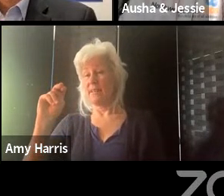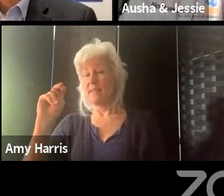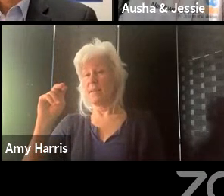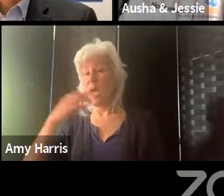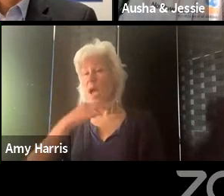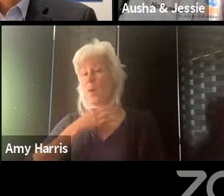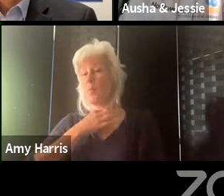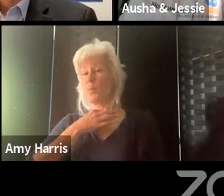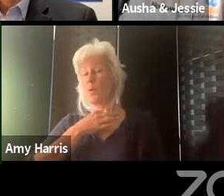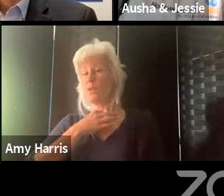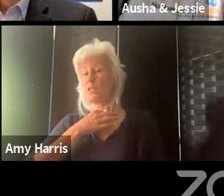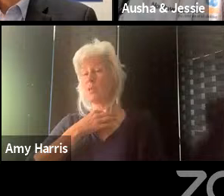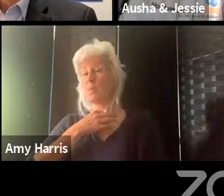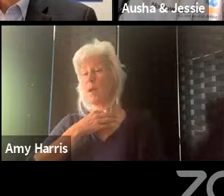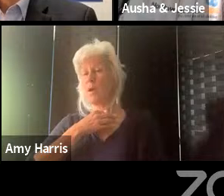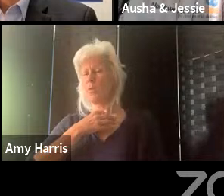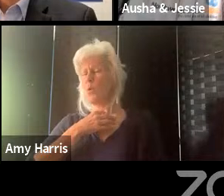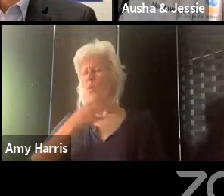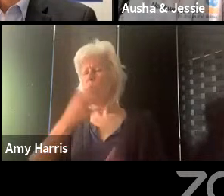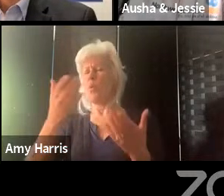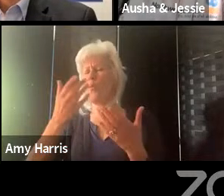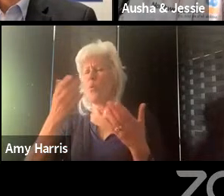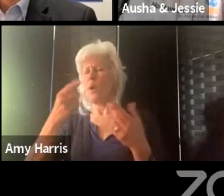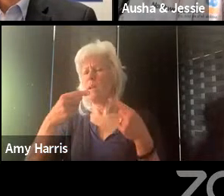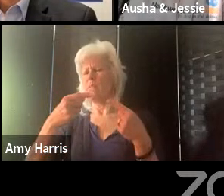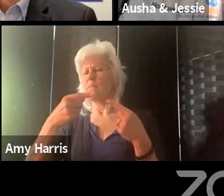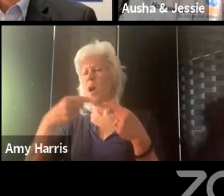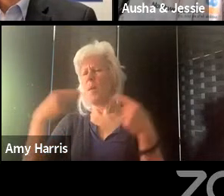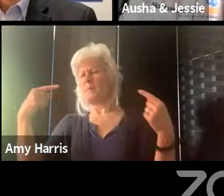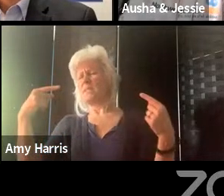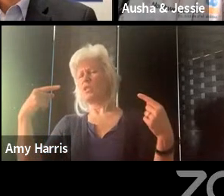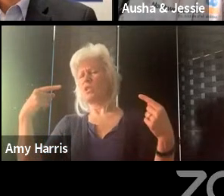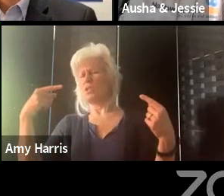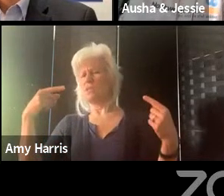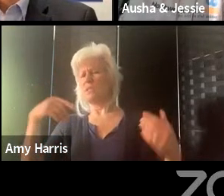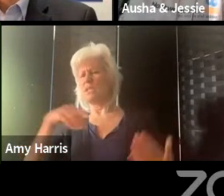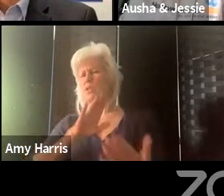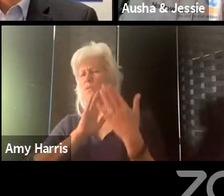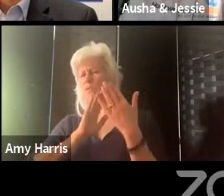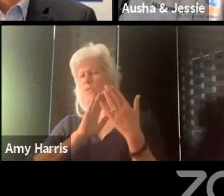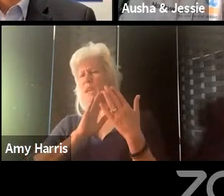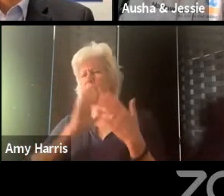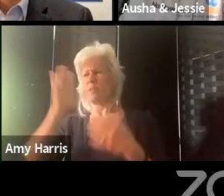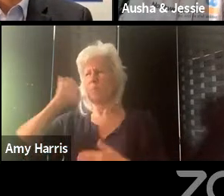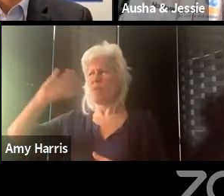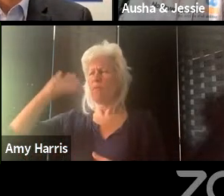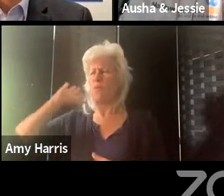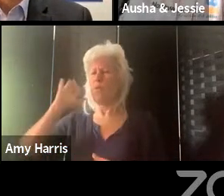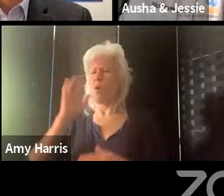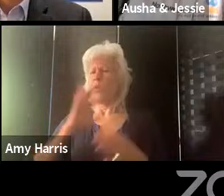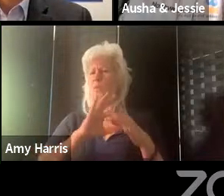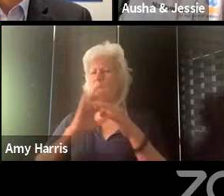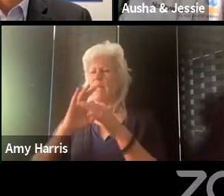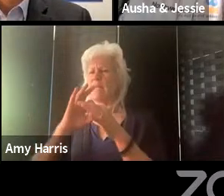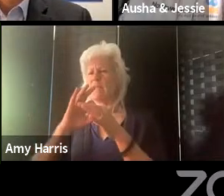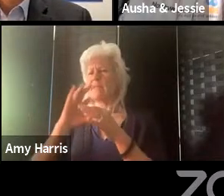Curious about what kind of opposition you faced when you were putting the original bill through legislation, if